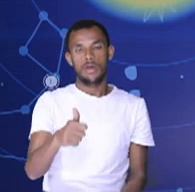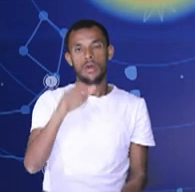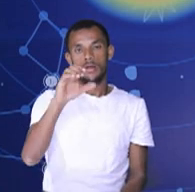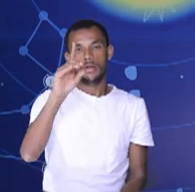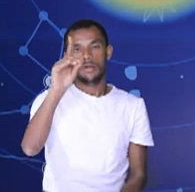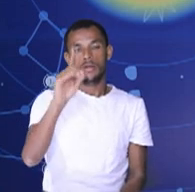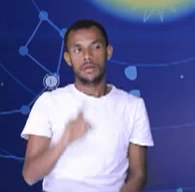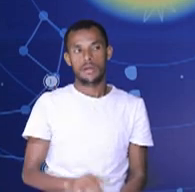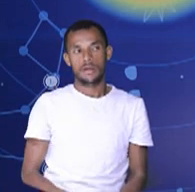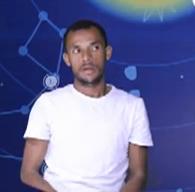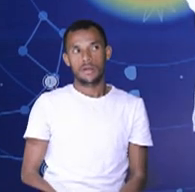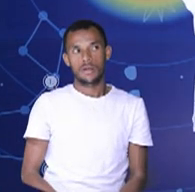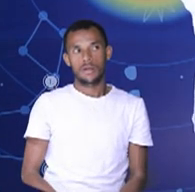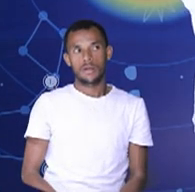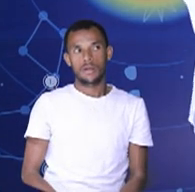ACD.